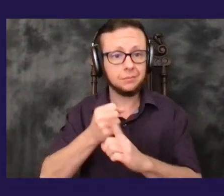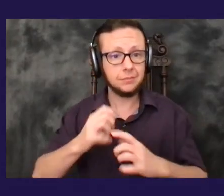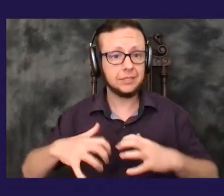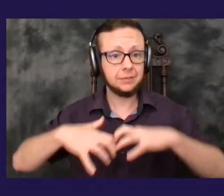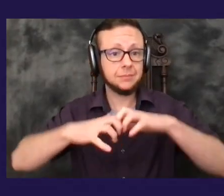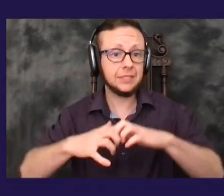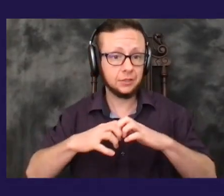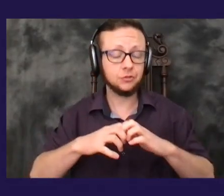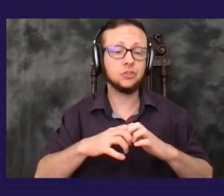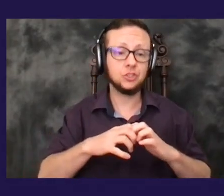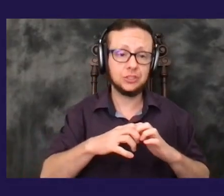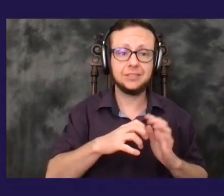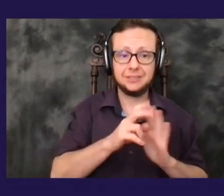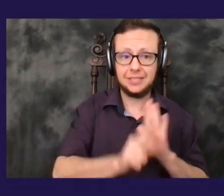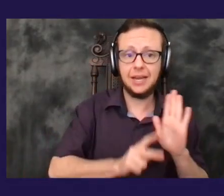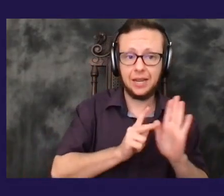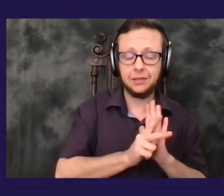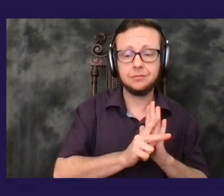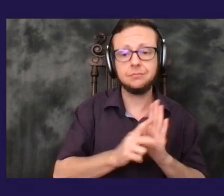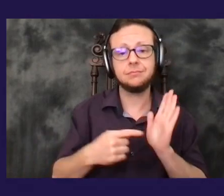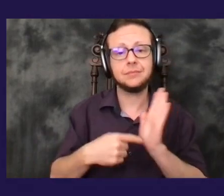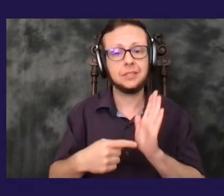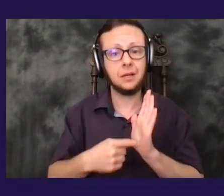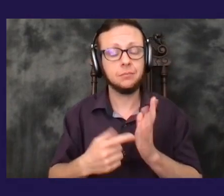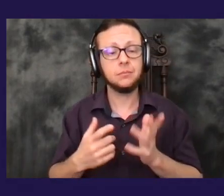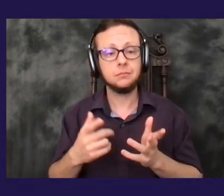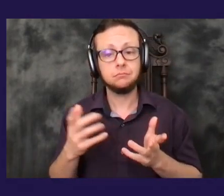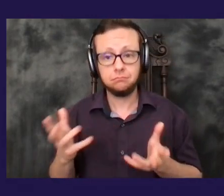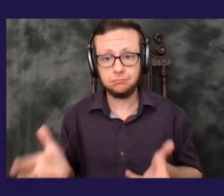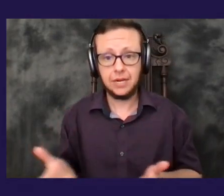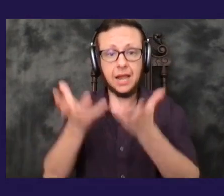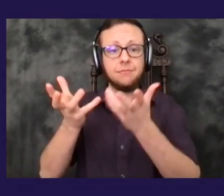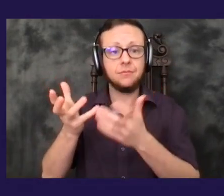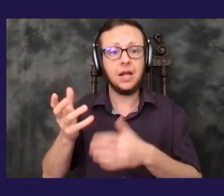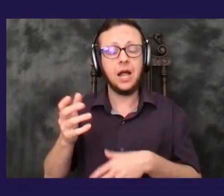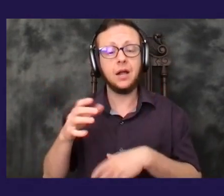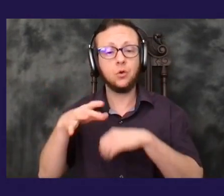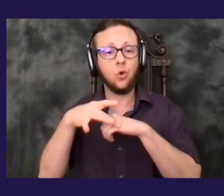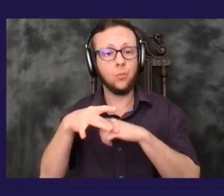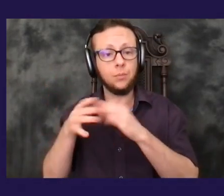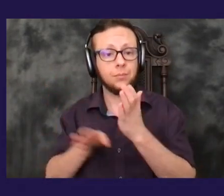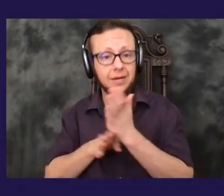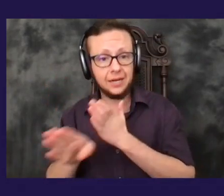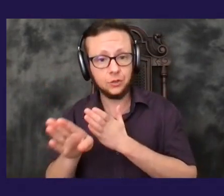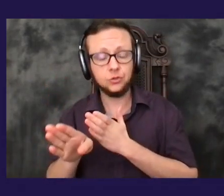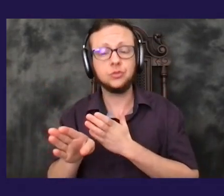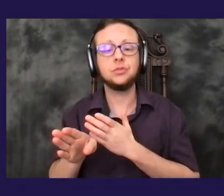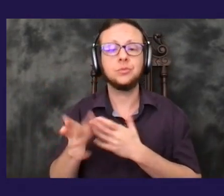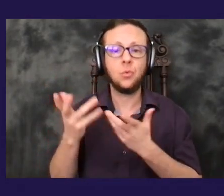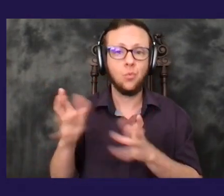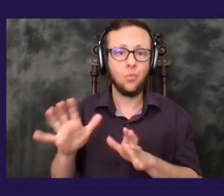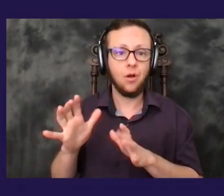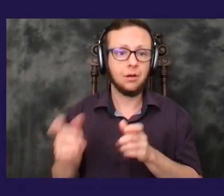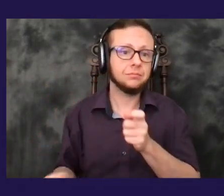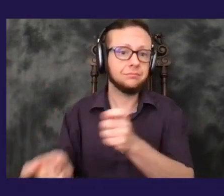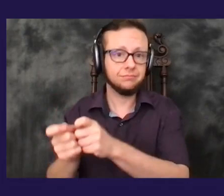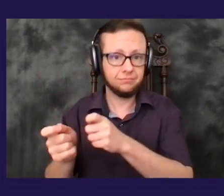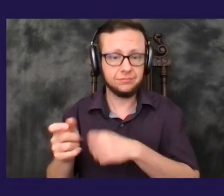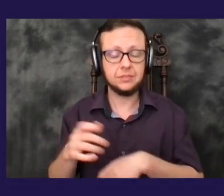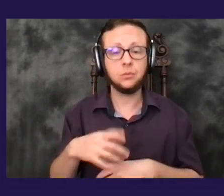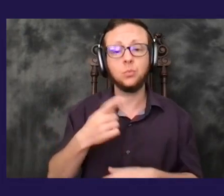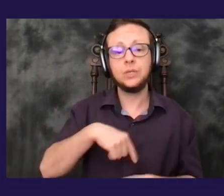example, amplifying a vocal minority to the point where legal tools go unused for fear of backlash. We can be accountable